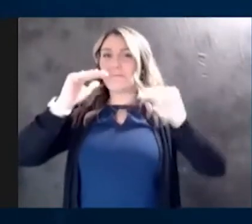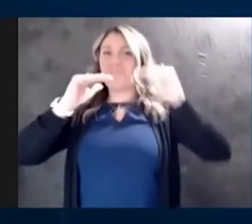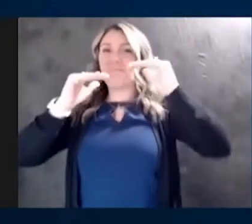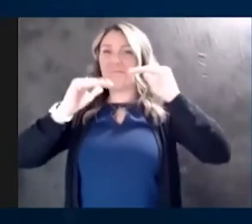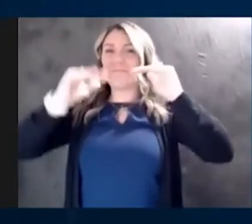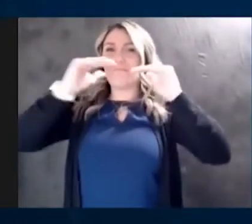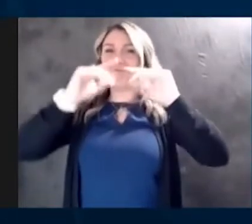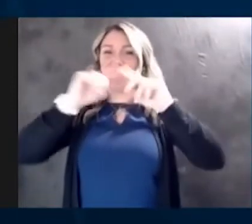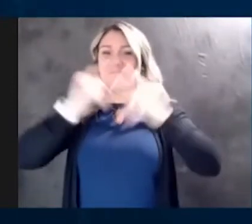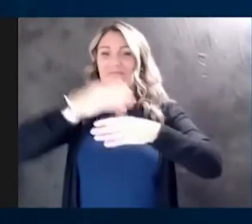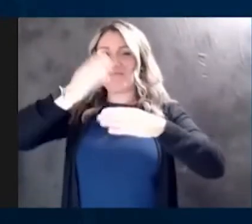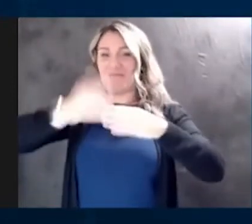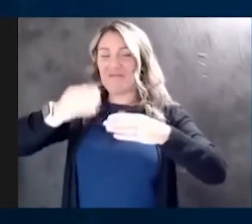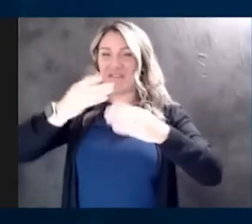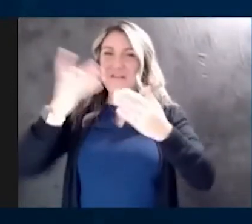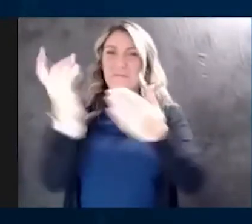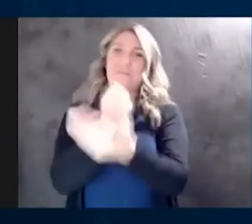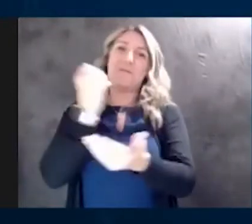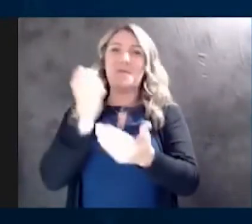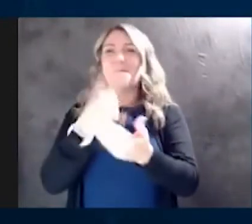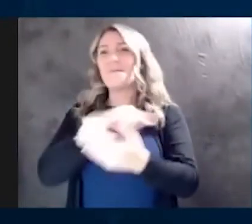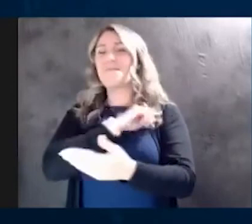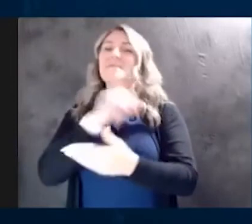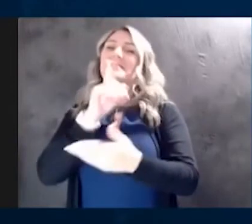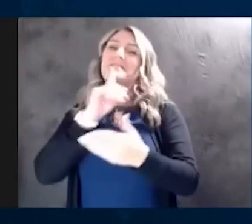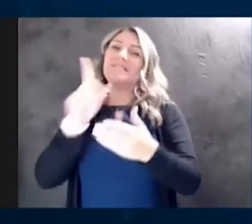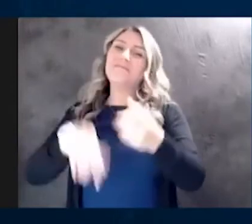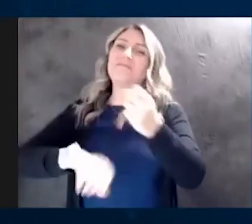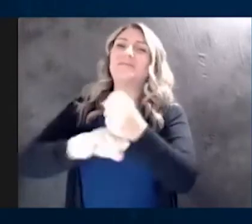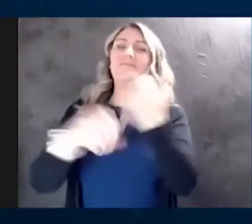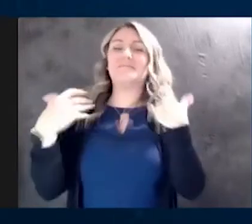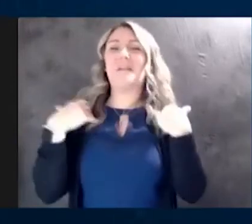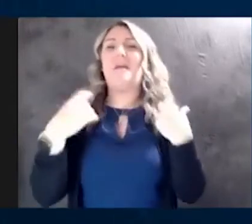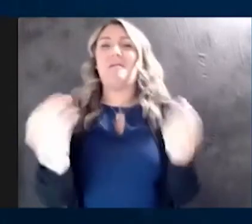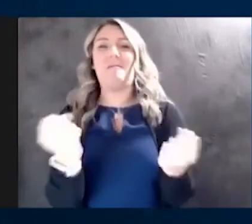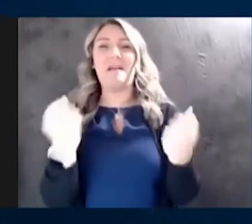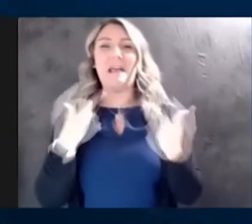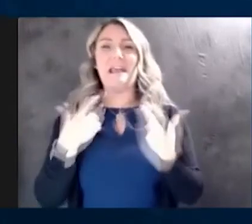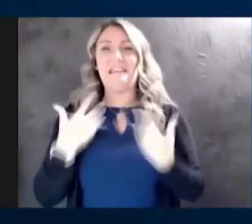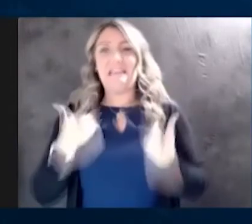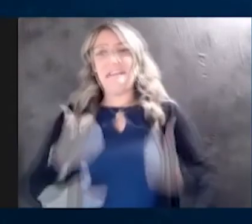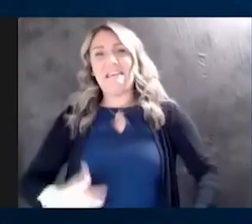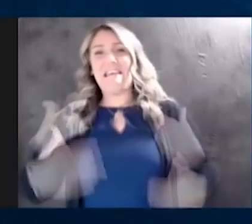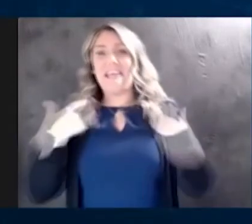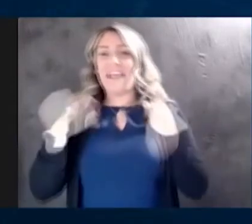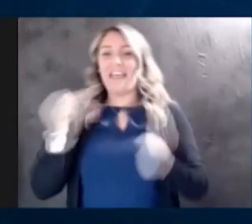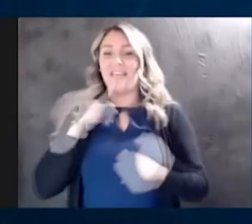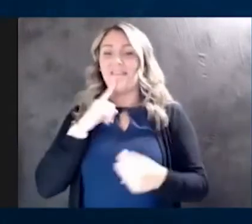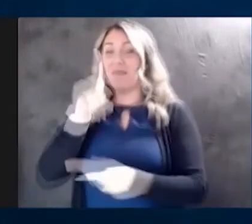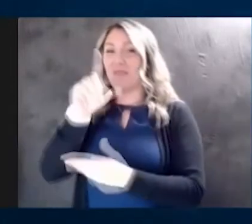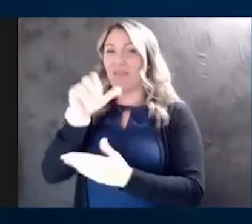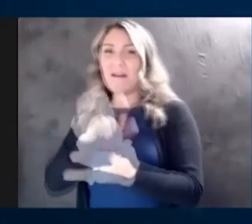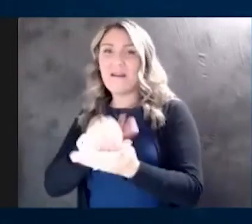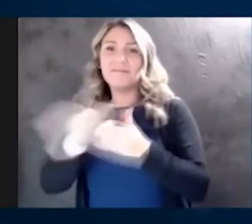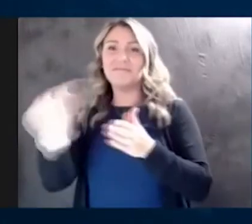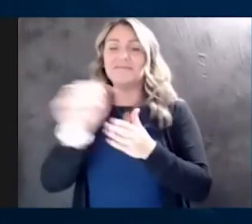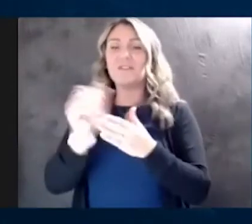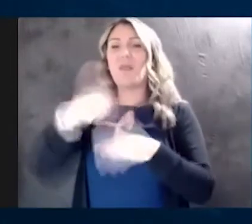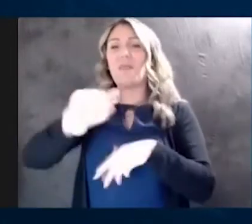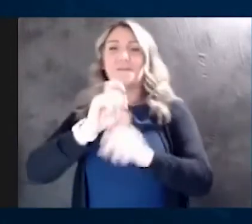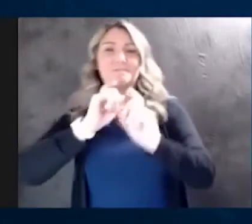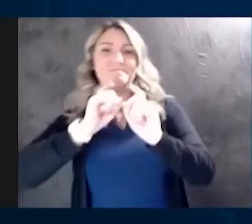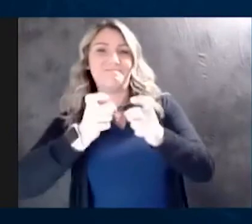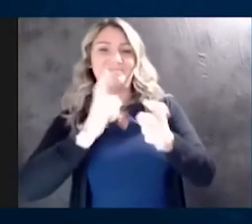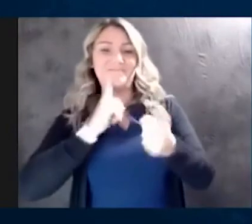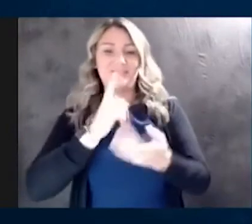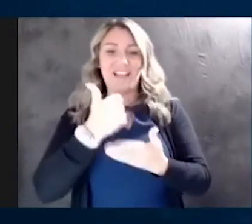it out, promoting wellness, yes, and then that $1,000 wager that we had going, those proceeds are going to go help the Hope